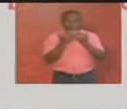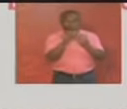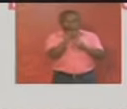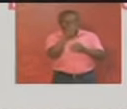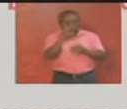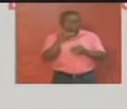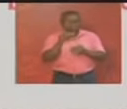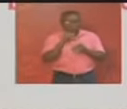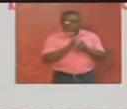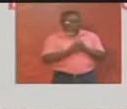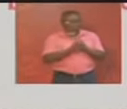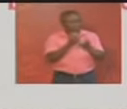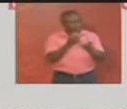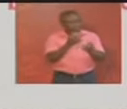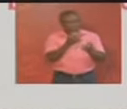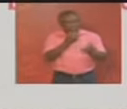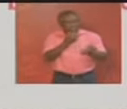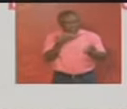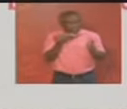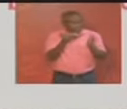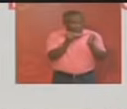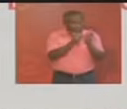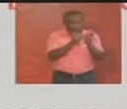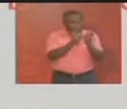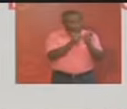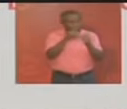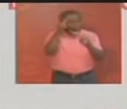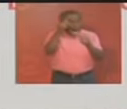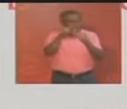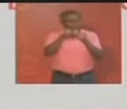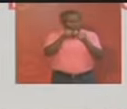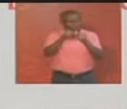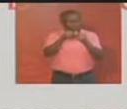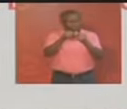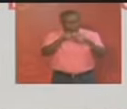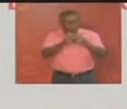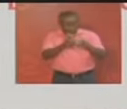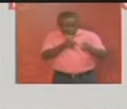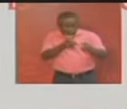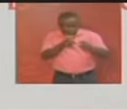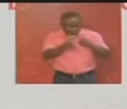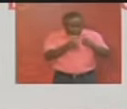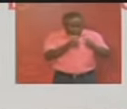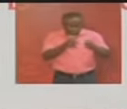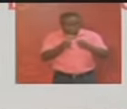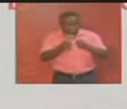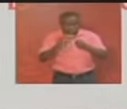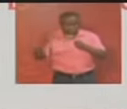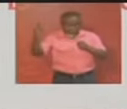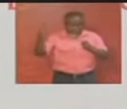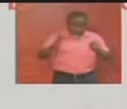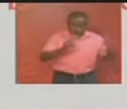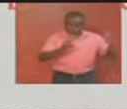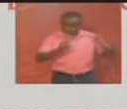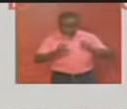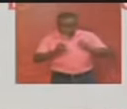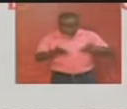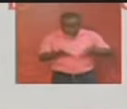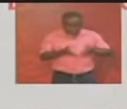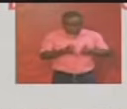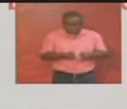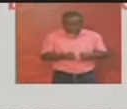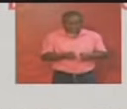I would like to reiterate that the controlled entry of returning nationals at the borders of Trinidad and Tobago really falls